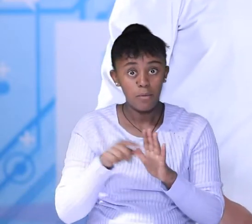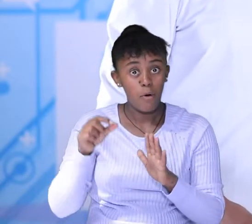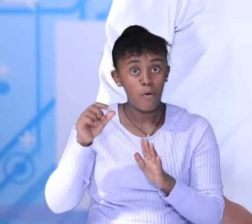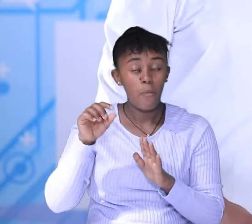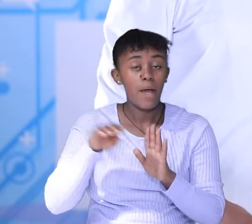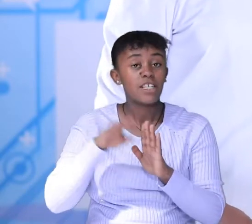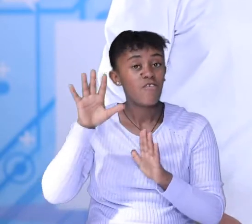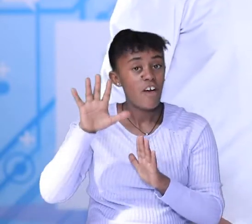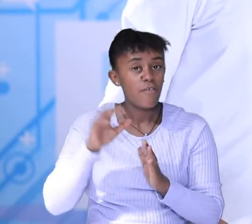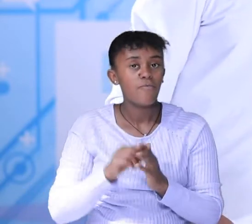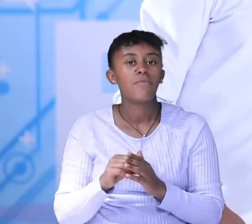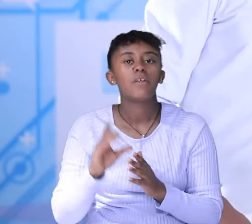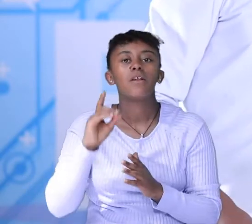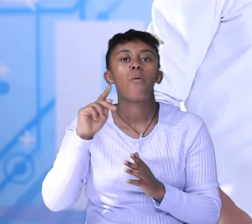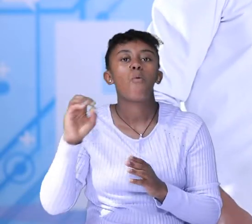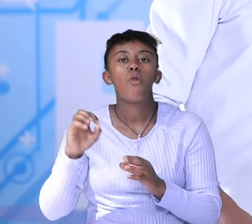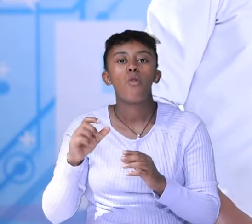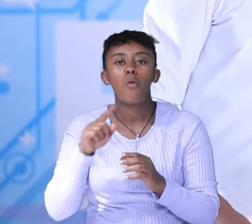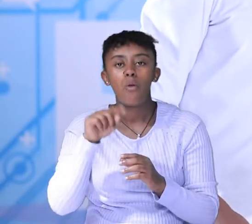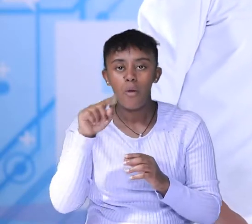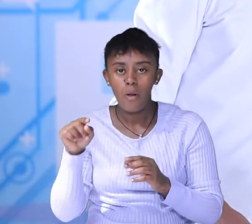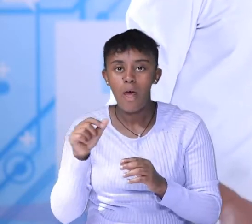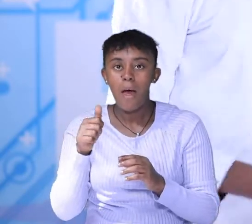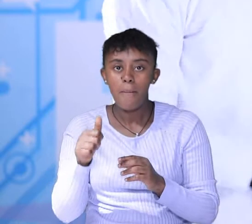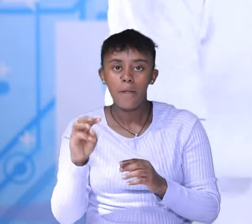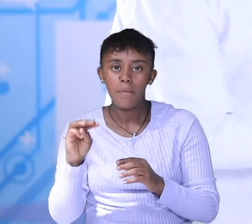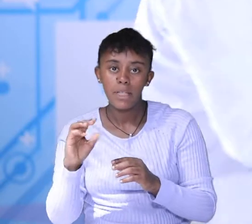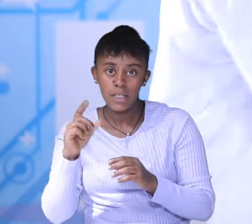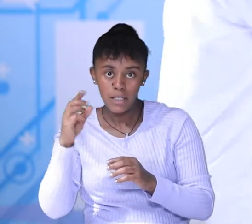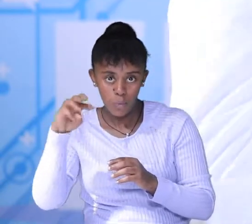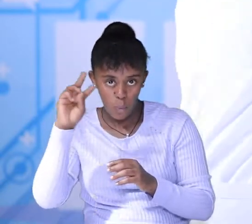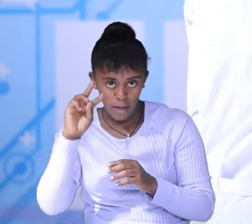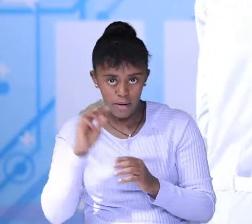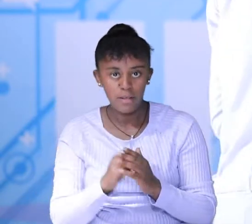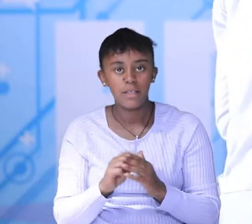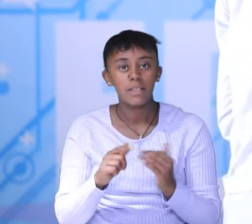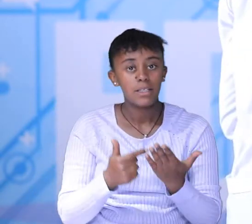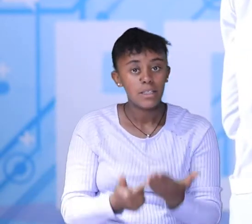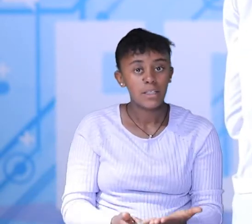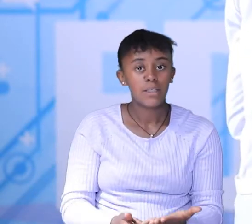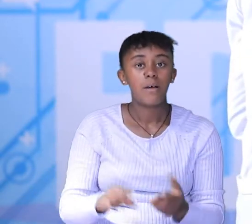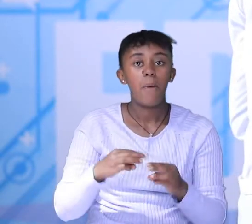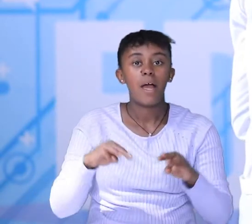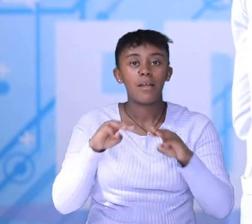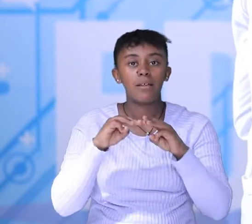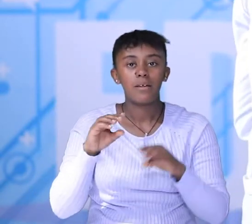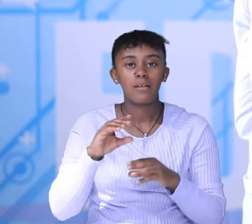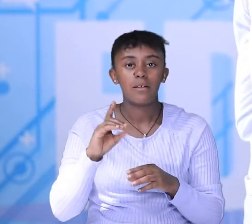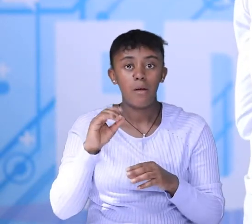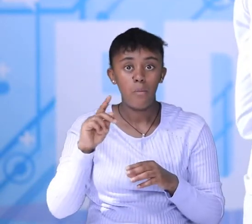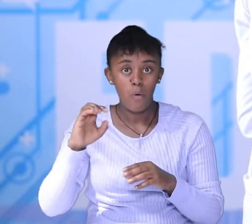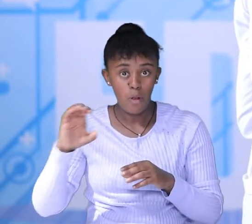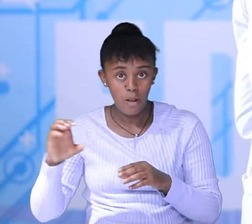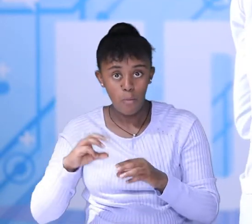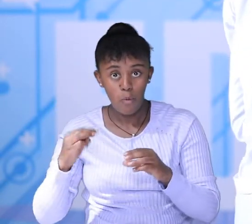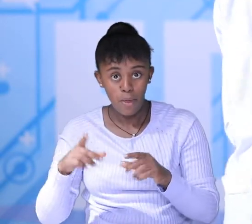the magnetic field and the current are acting oppositely. When they are acting oppositely, the angle